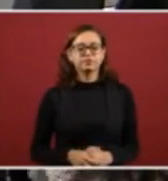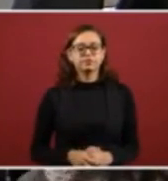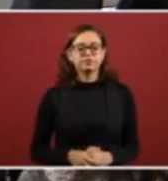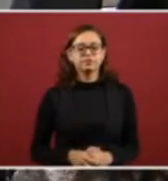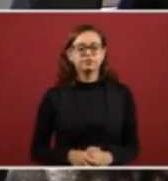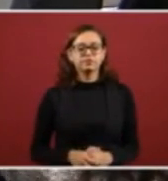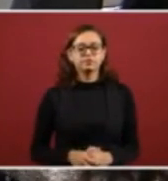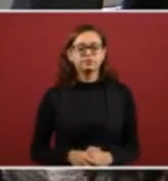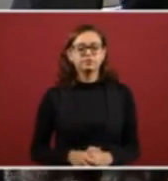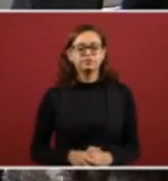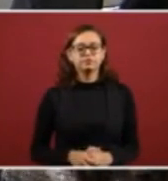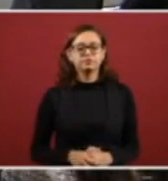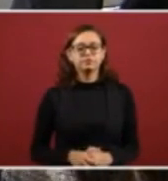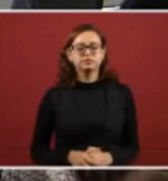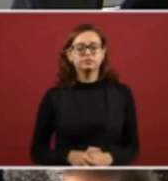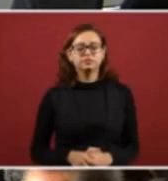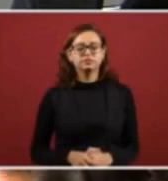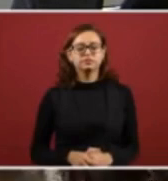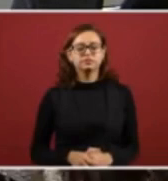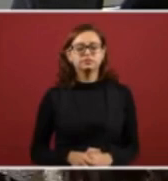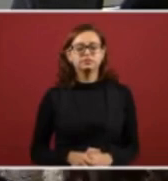He said good morning.